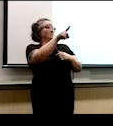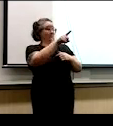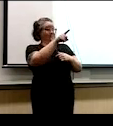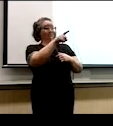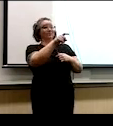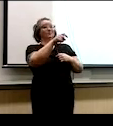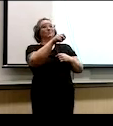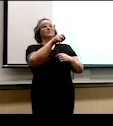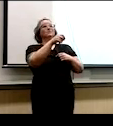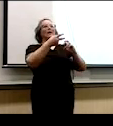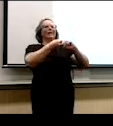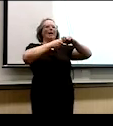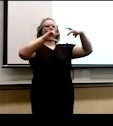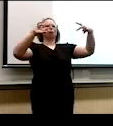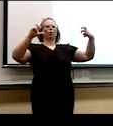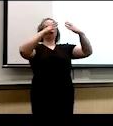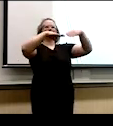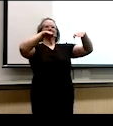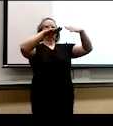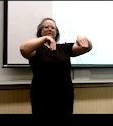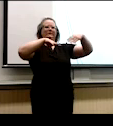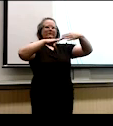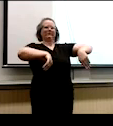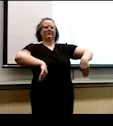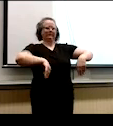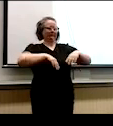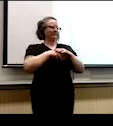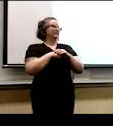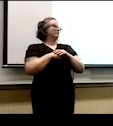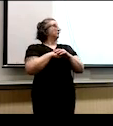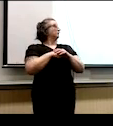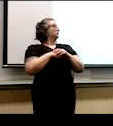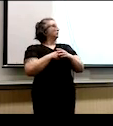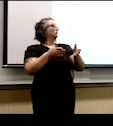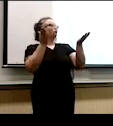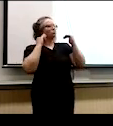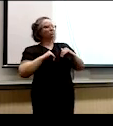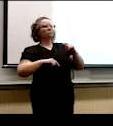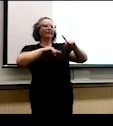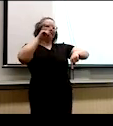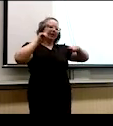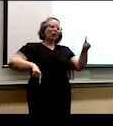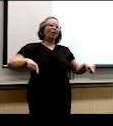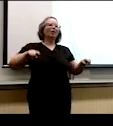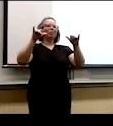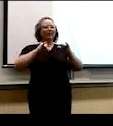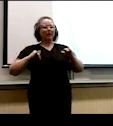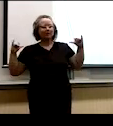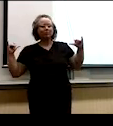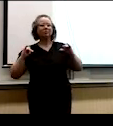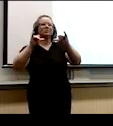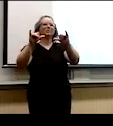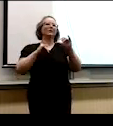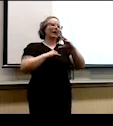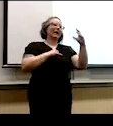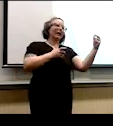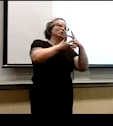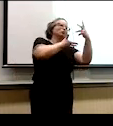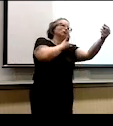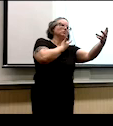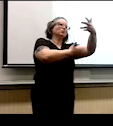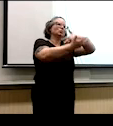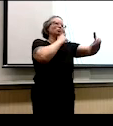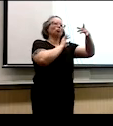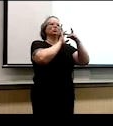Some have variable education and community supports and variable exercise. So those are some of the highlights.